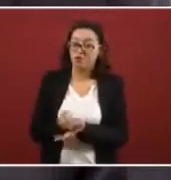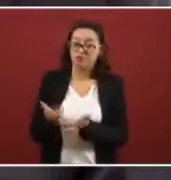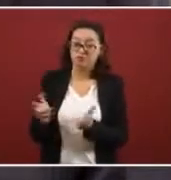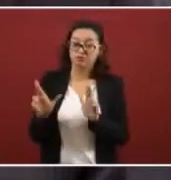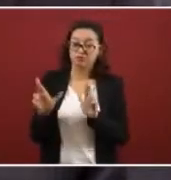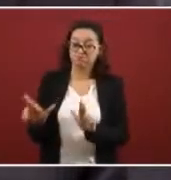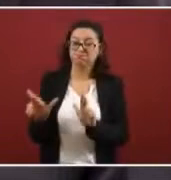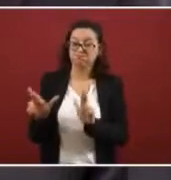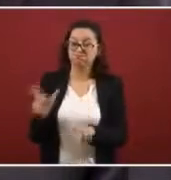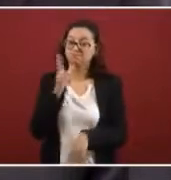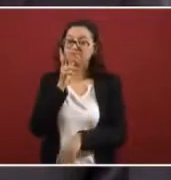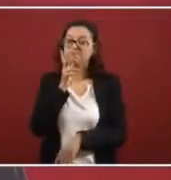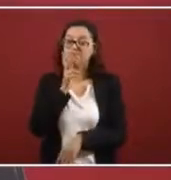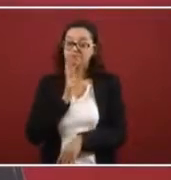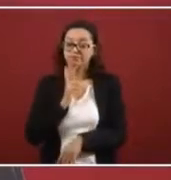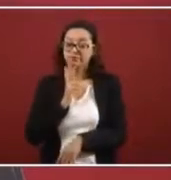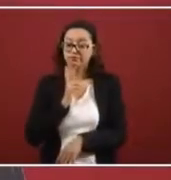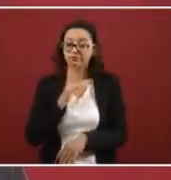well-known golden